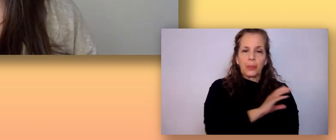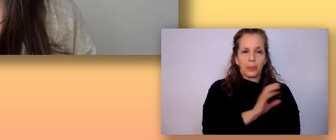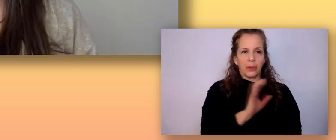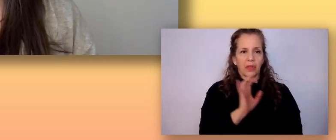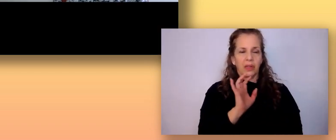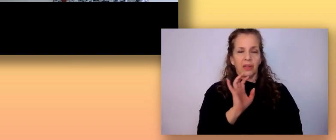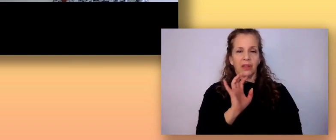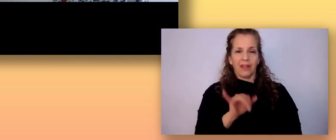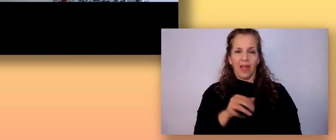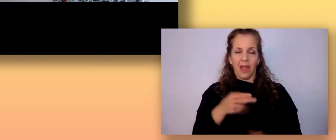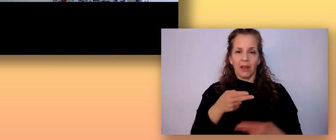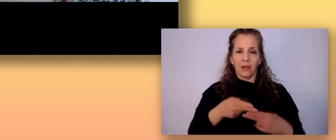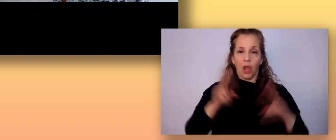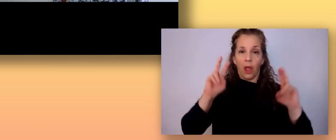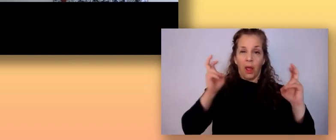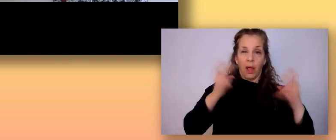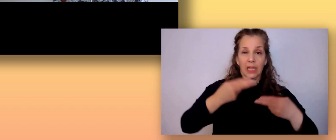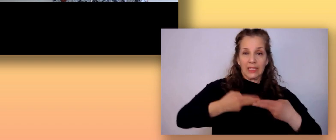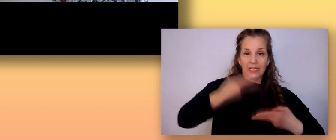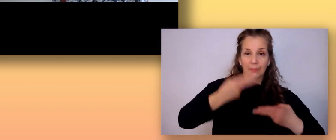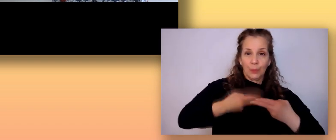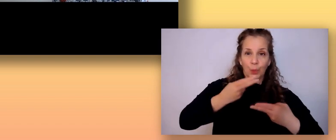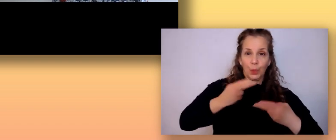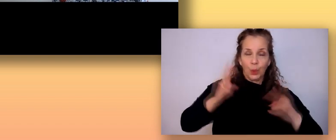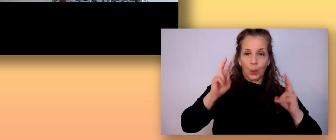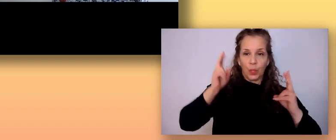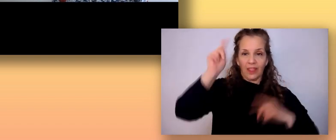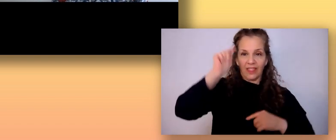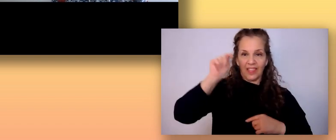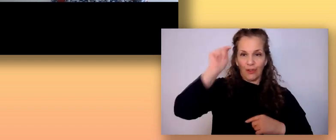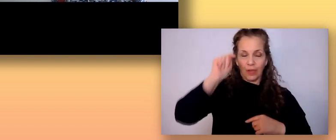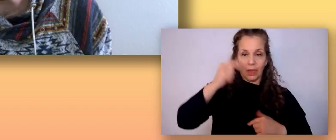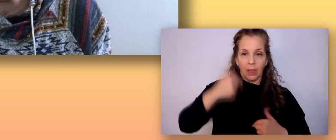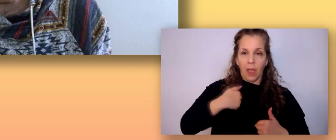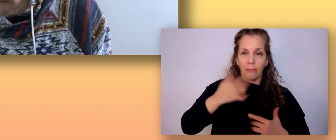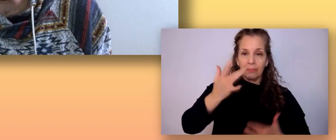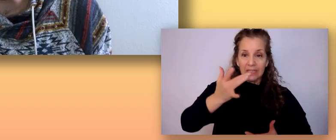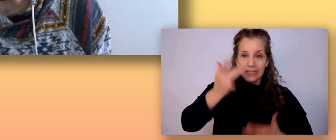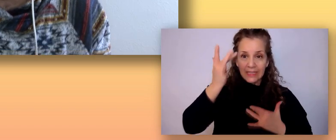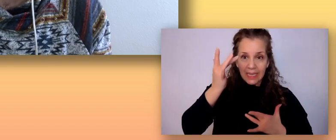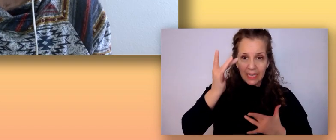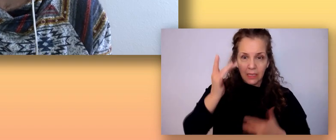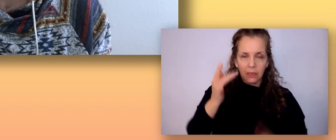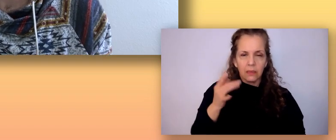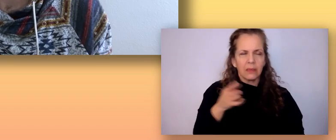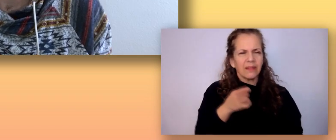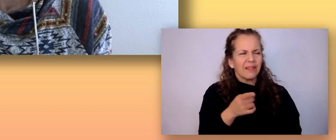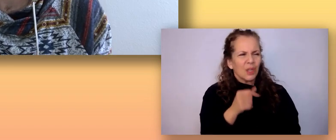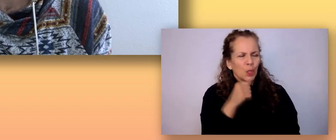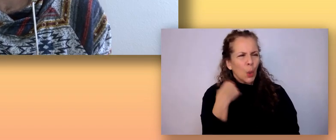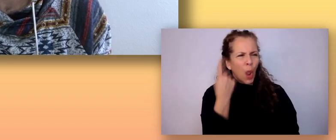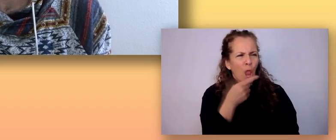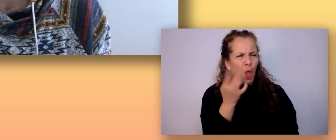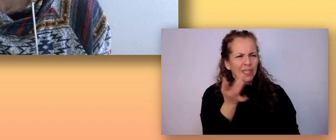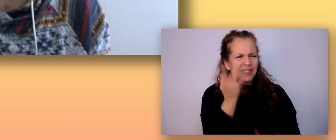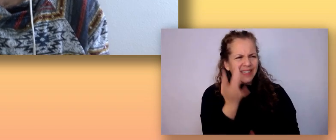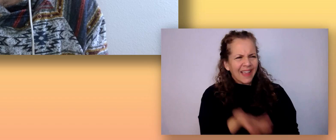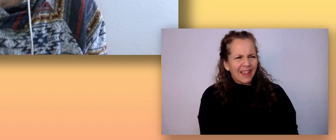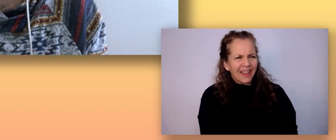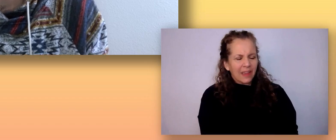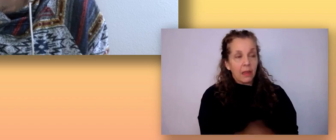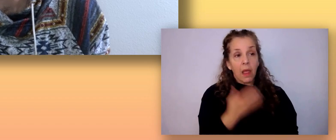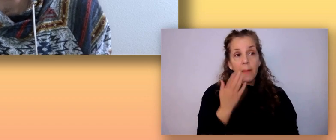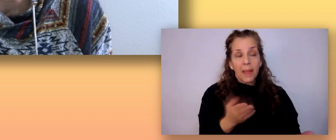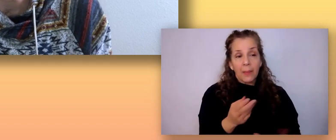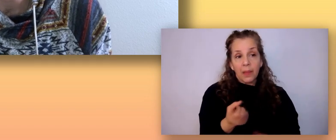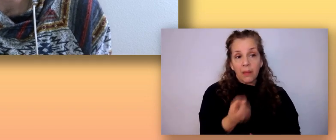ill. I'm just a sick spoonie. But you don't look sick. Maybe you